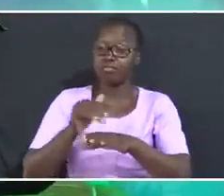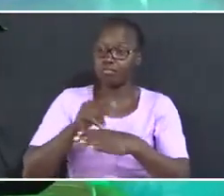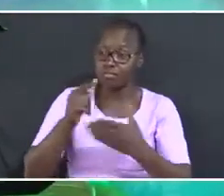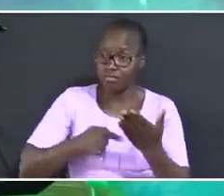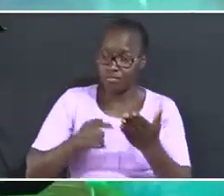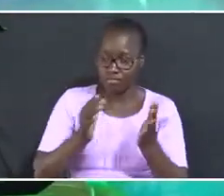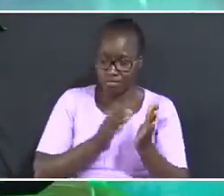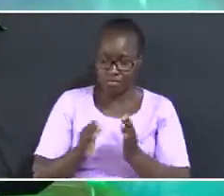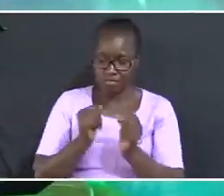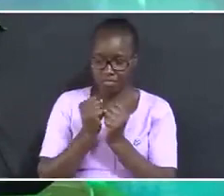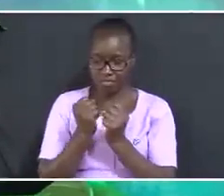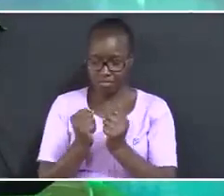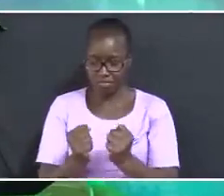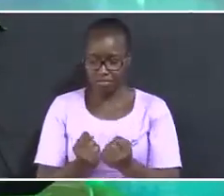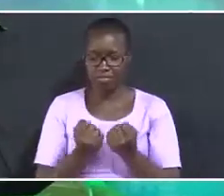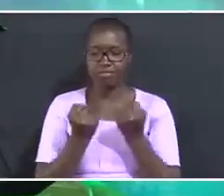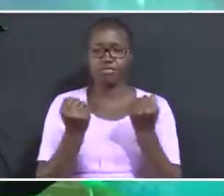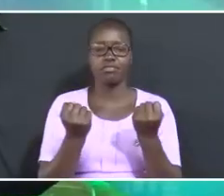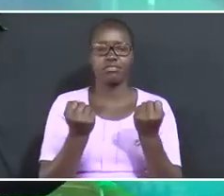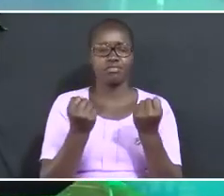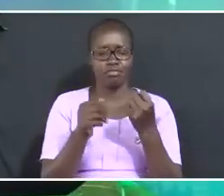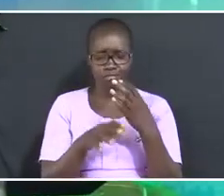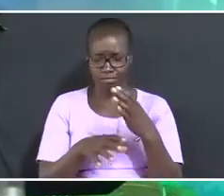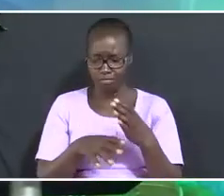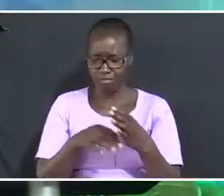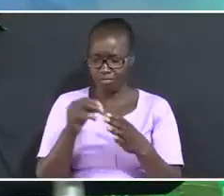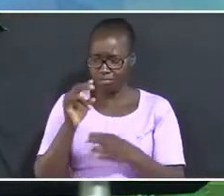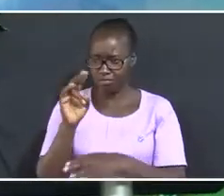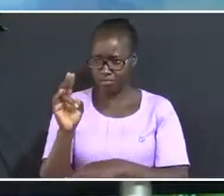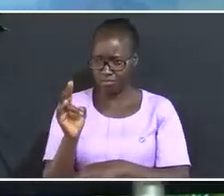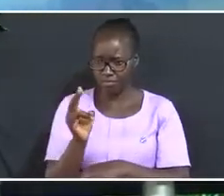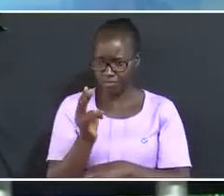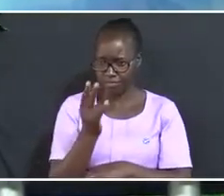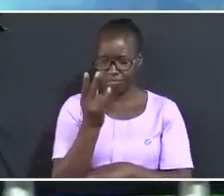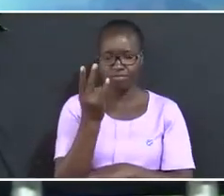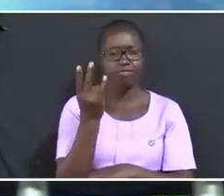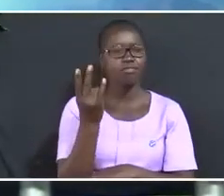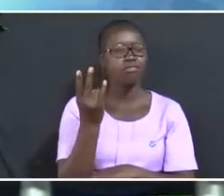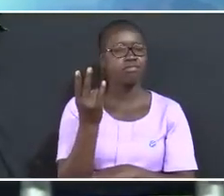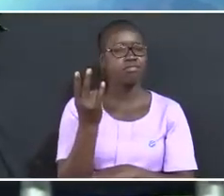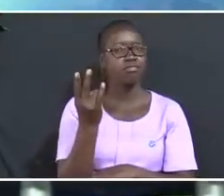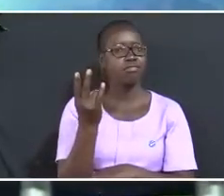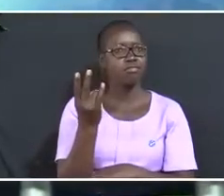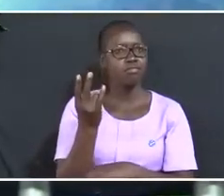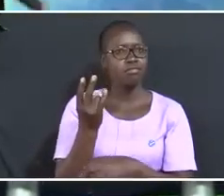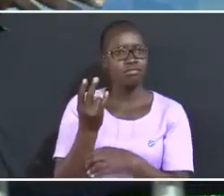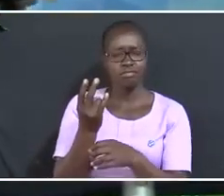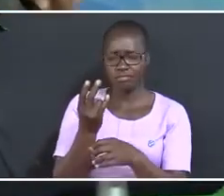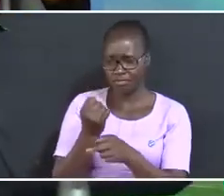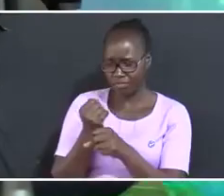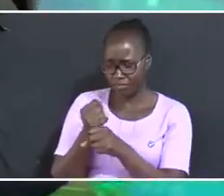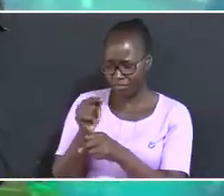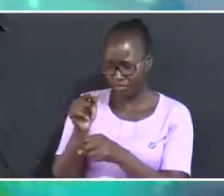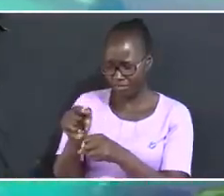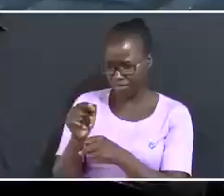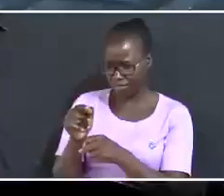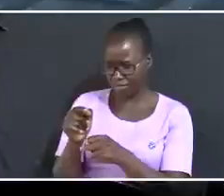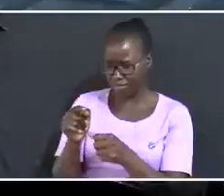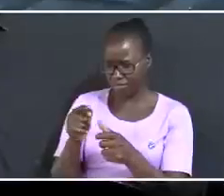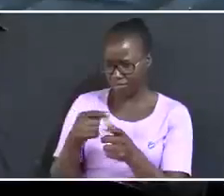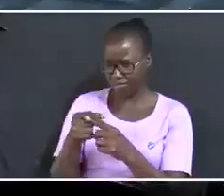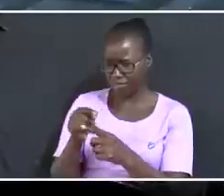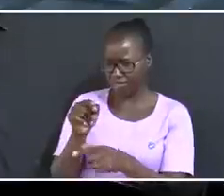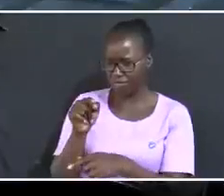salvation. He found an agent to work out that. And an agent